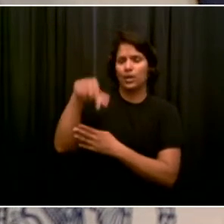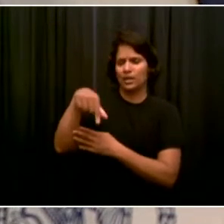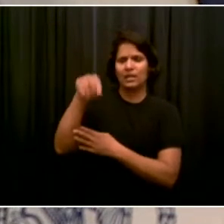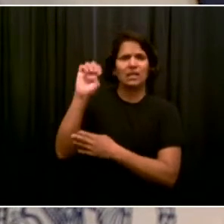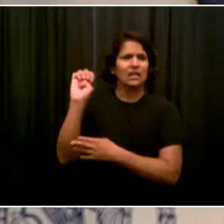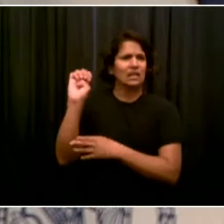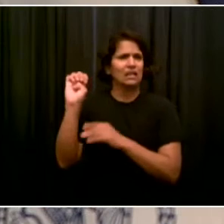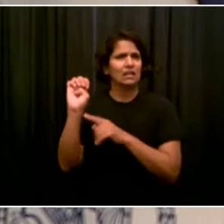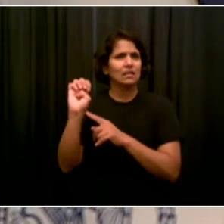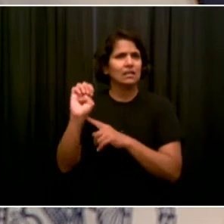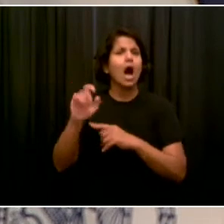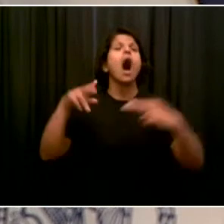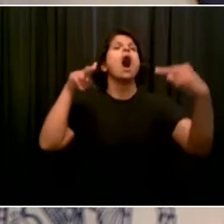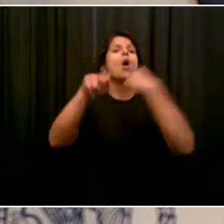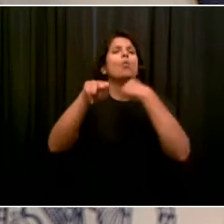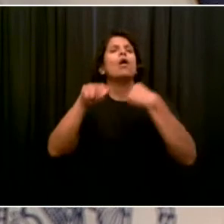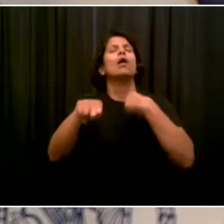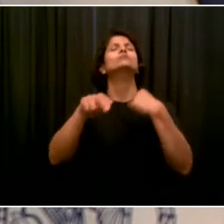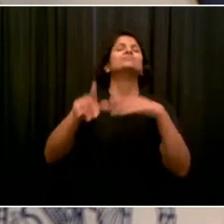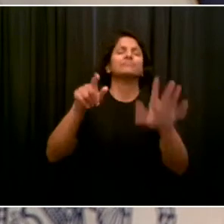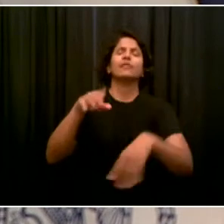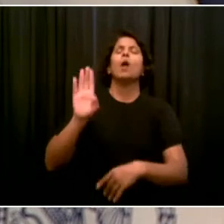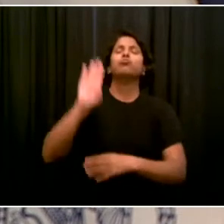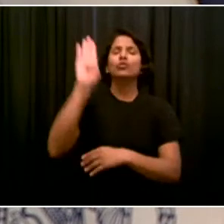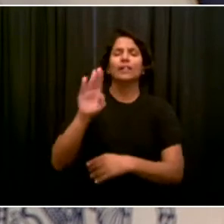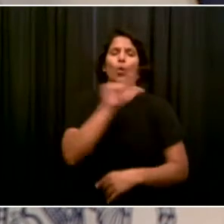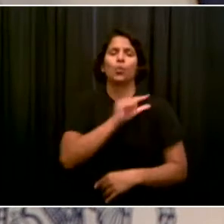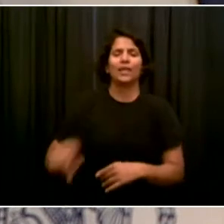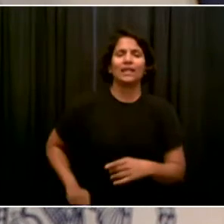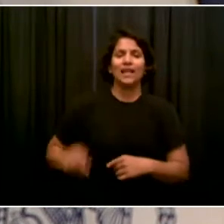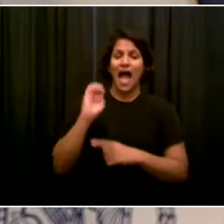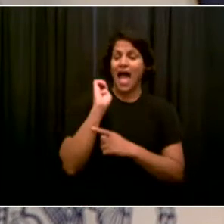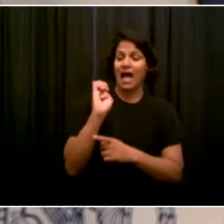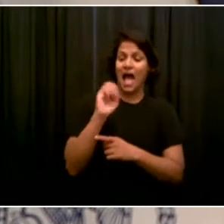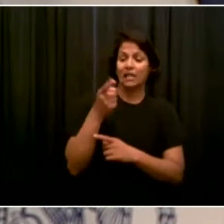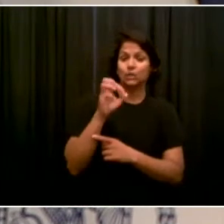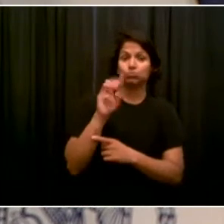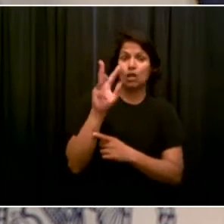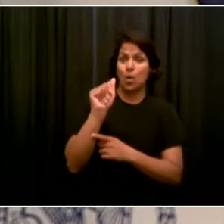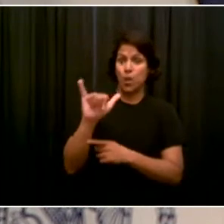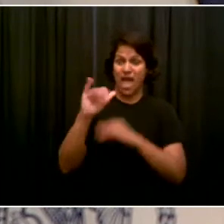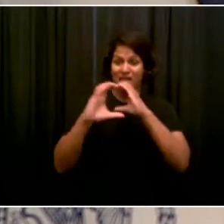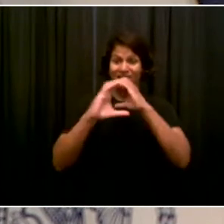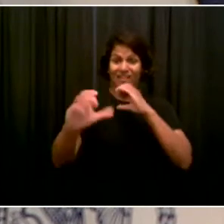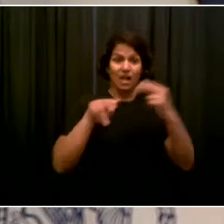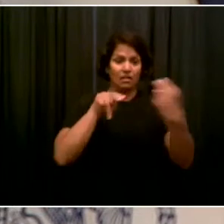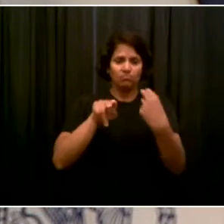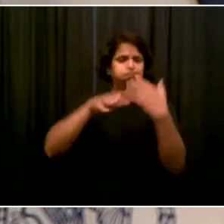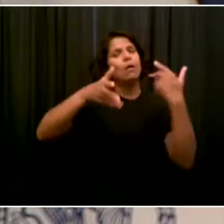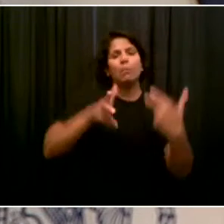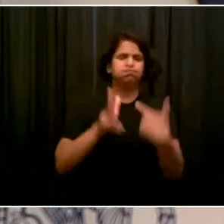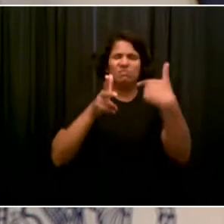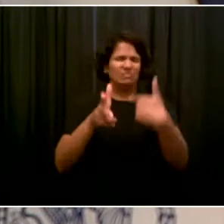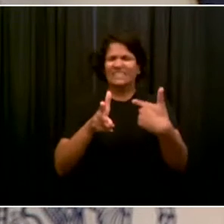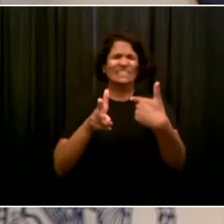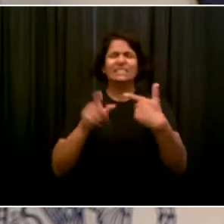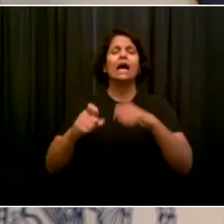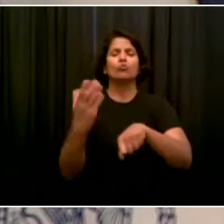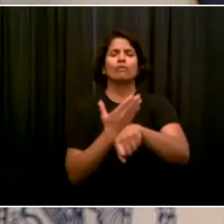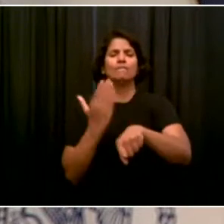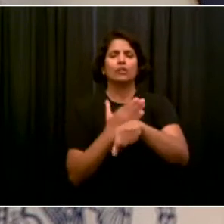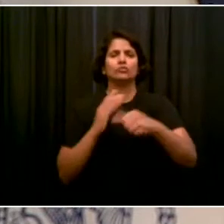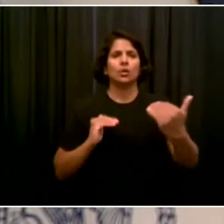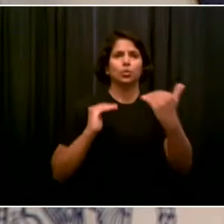is about preparing for the future in a new way. And you're going to hear from our Transportation Commissioner, Hank